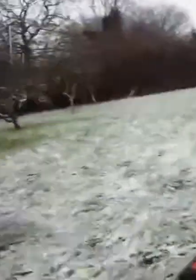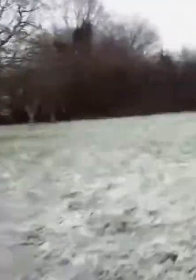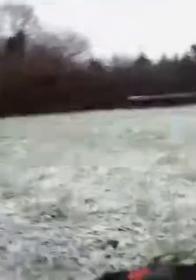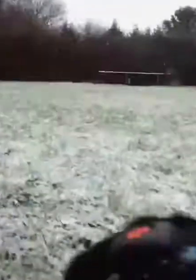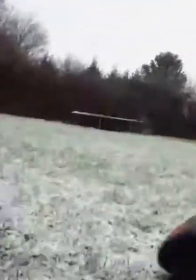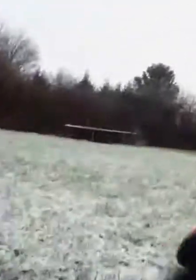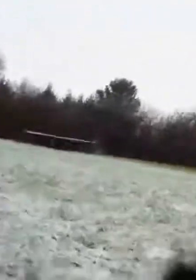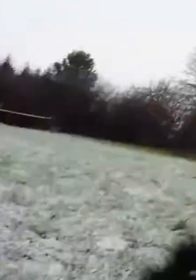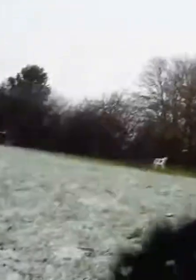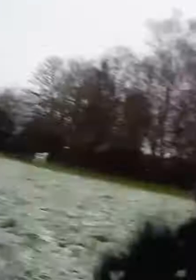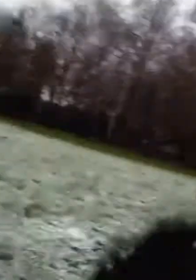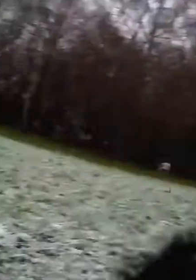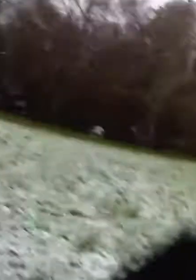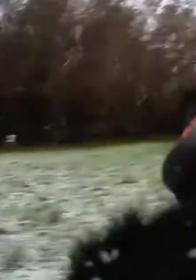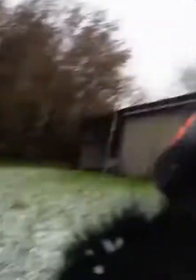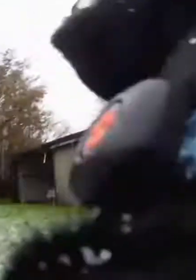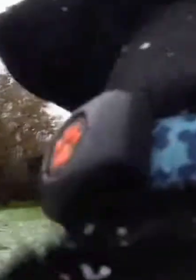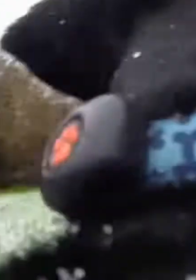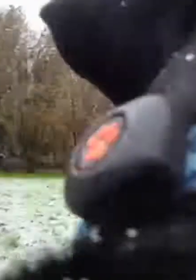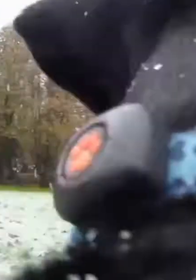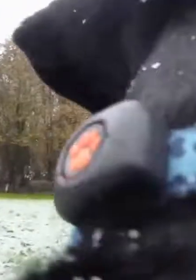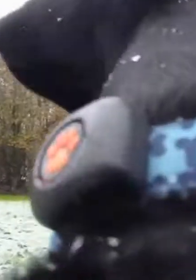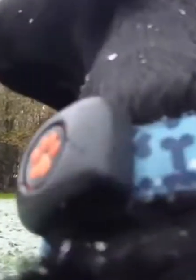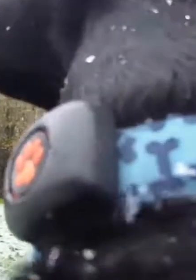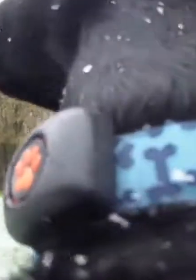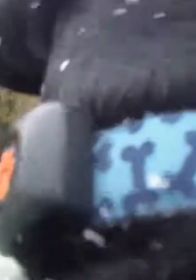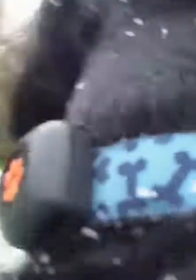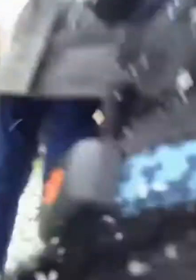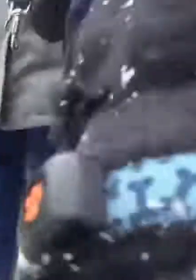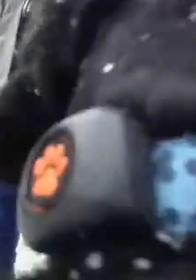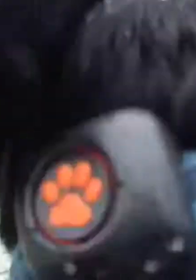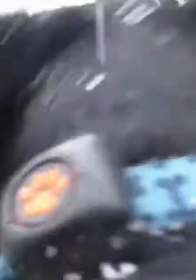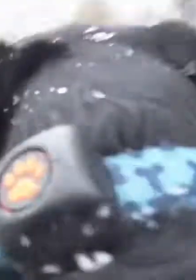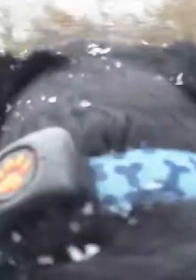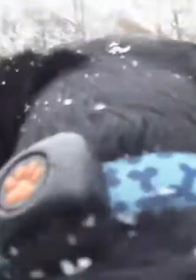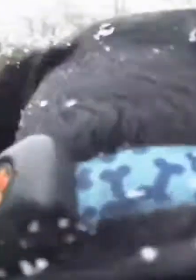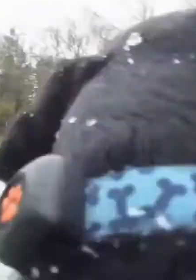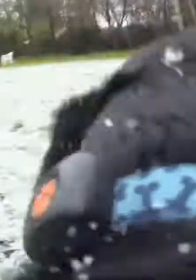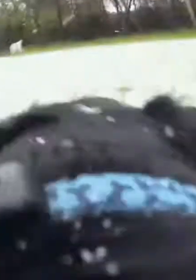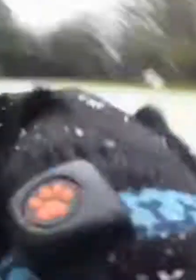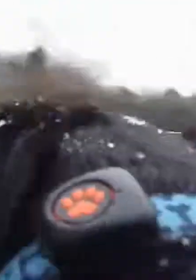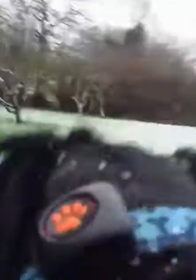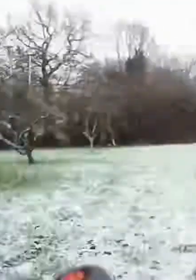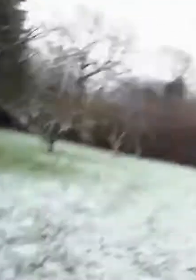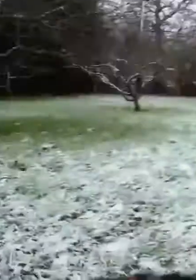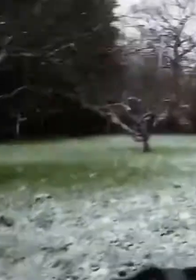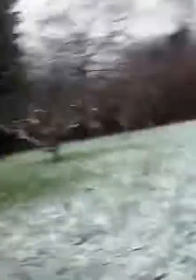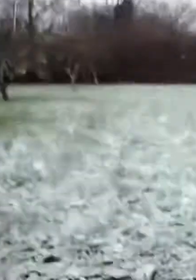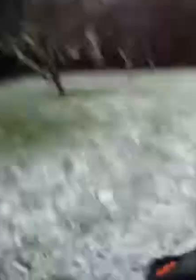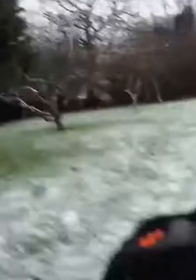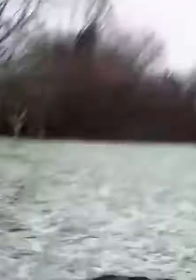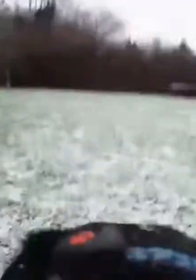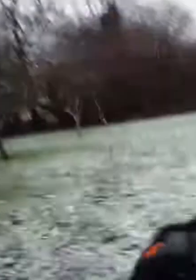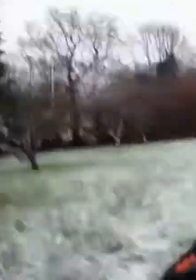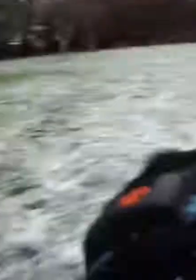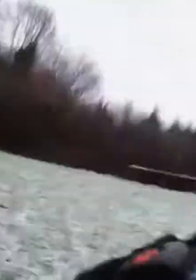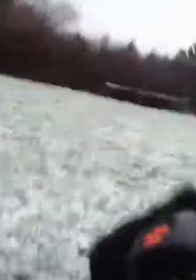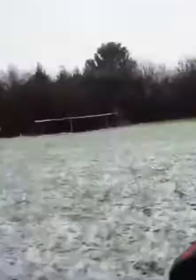strange stuff falling out of the sky? I don't see if I remember seeing this before. There's my